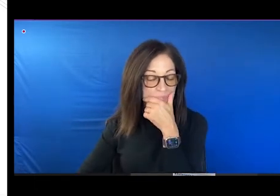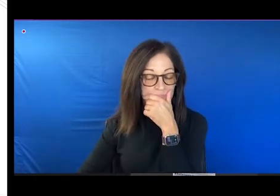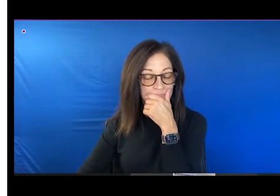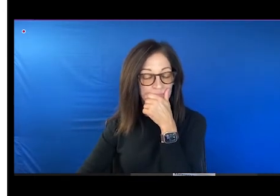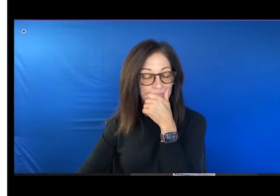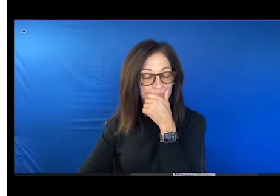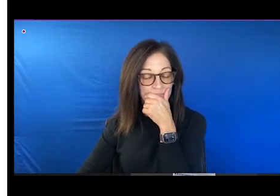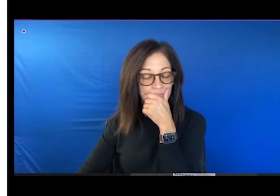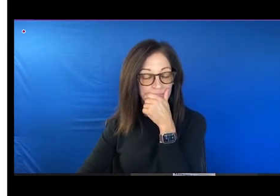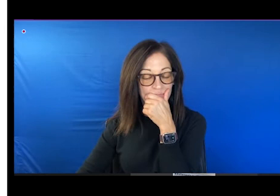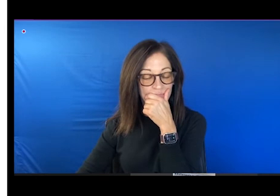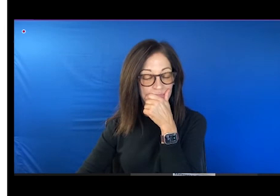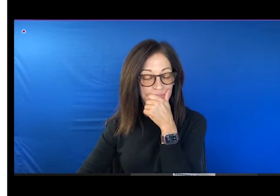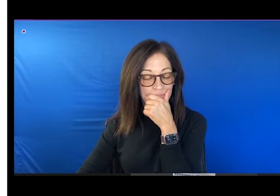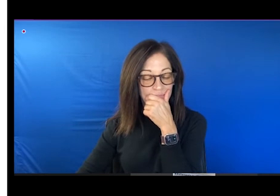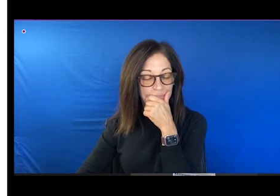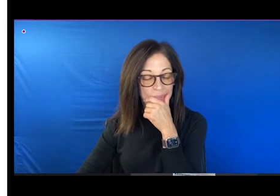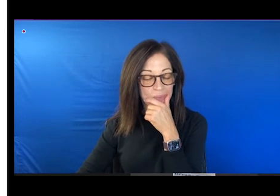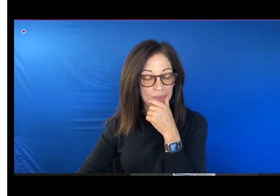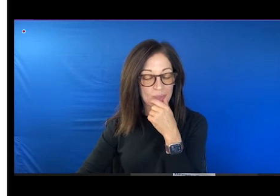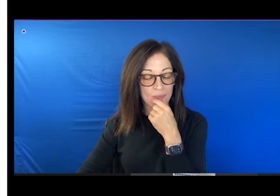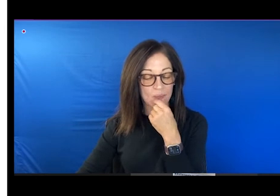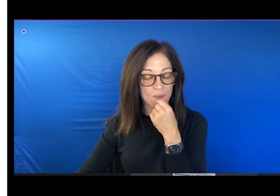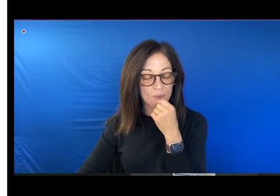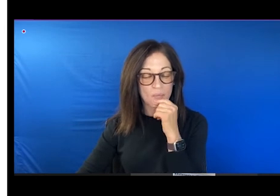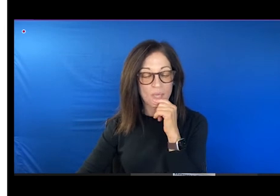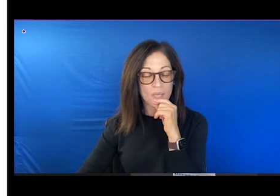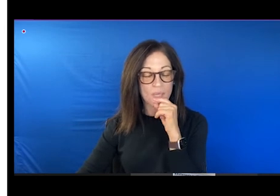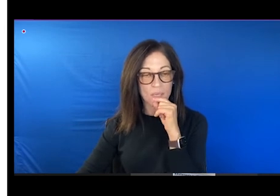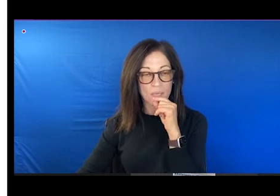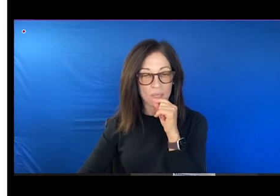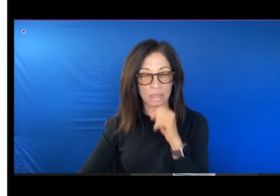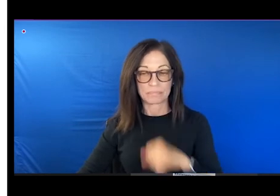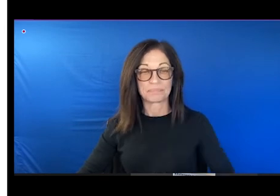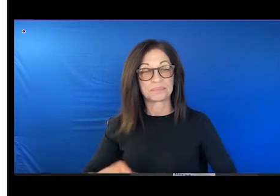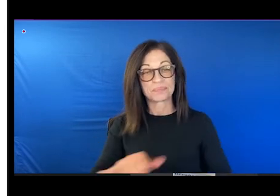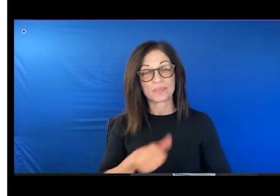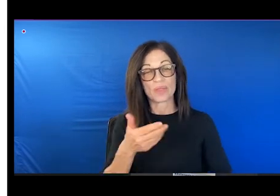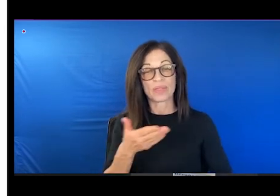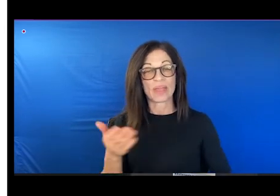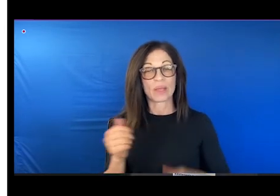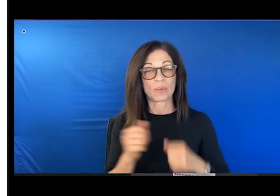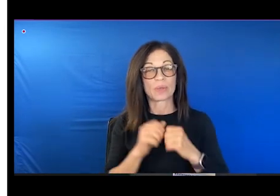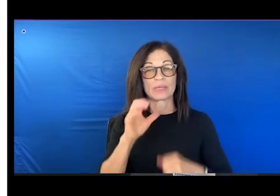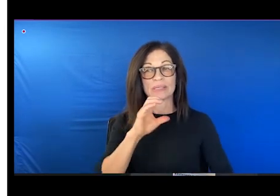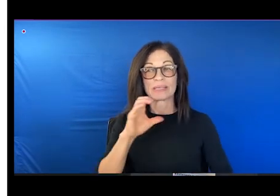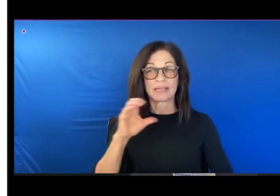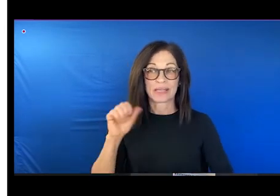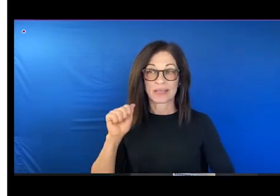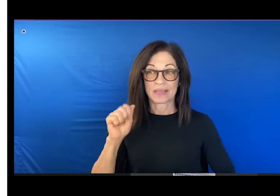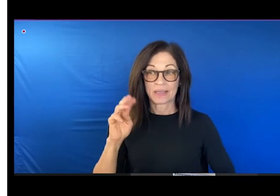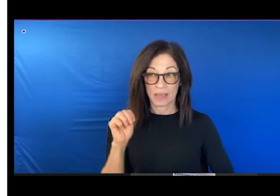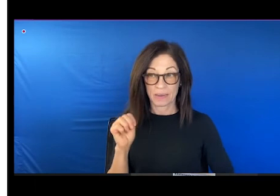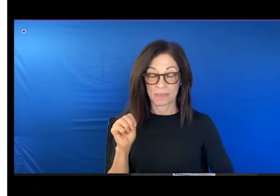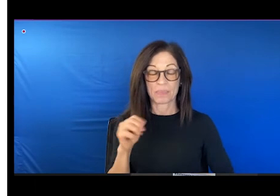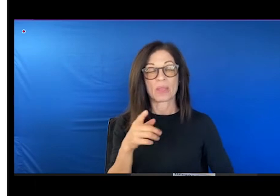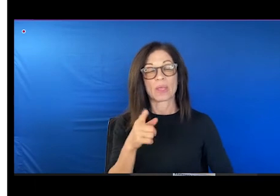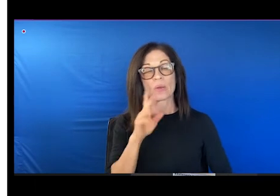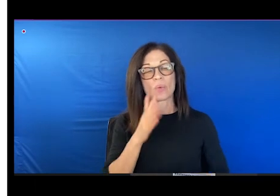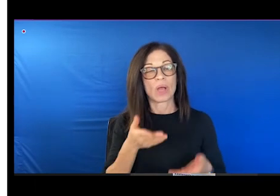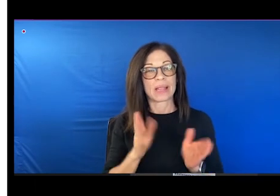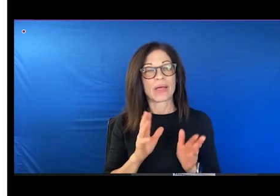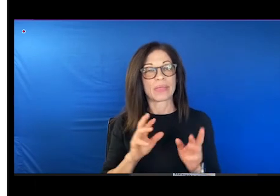The other thing that this CCAM does,